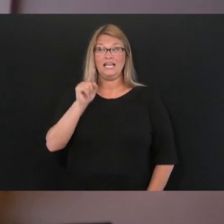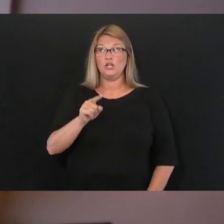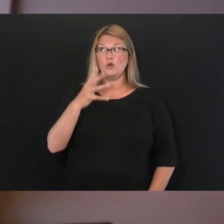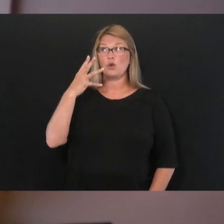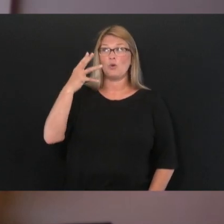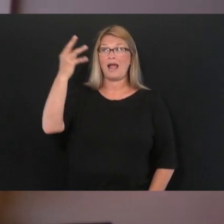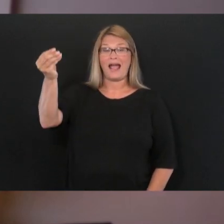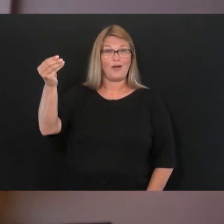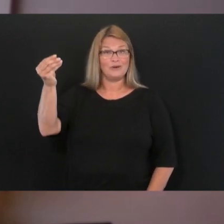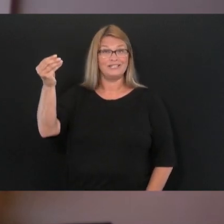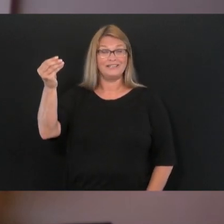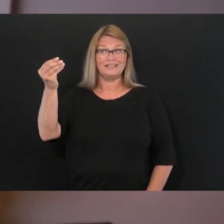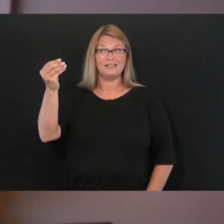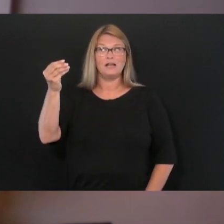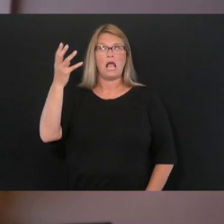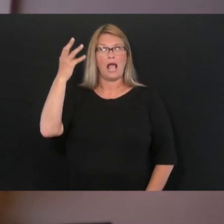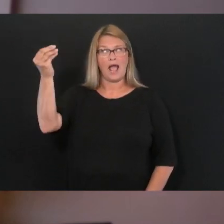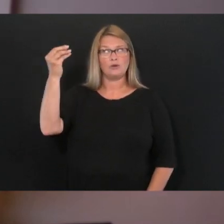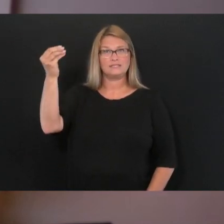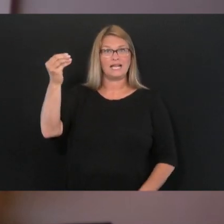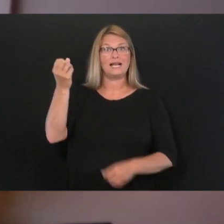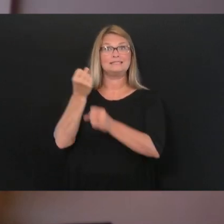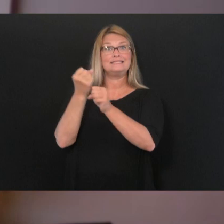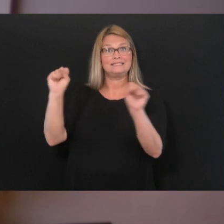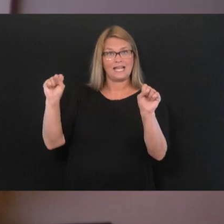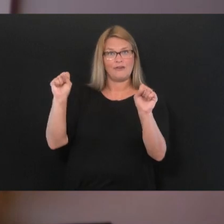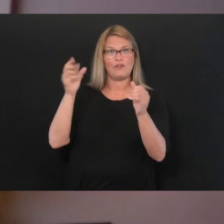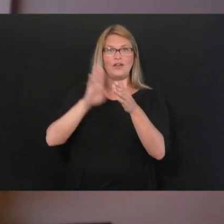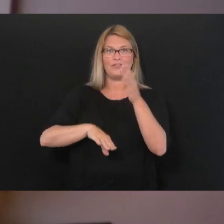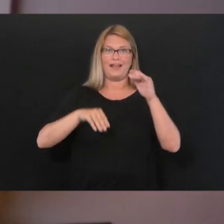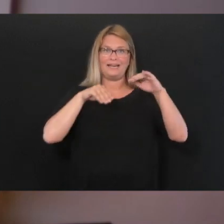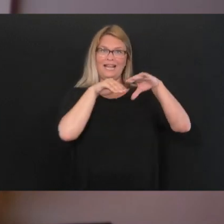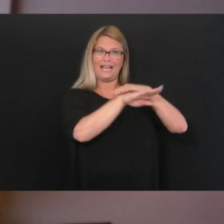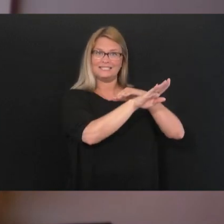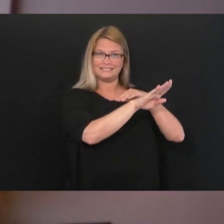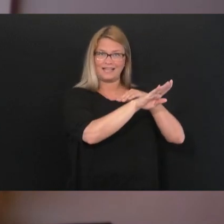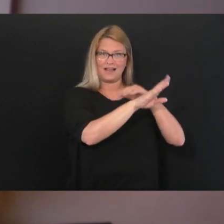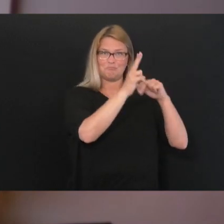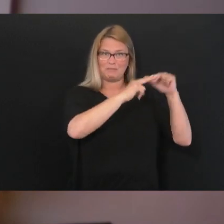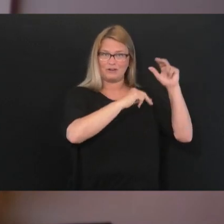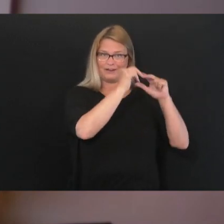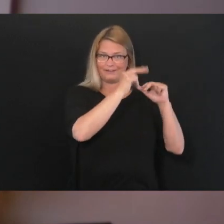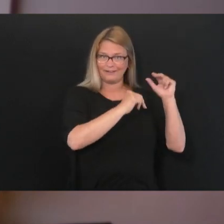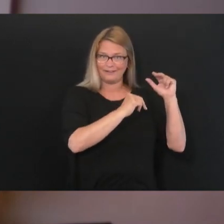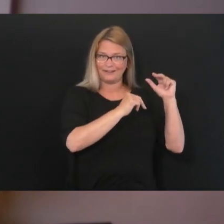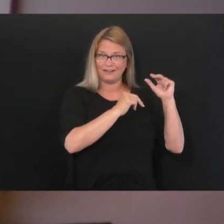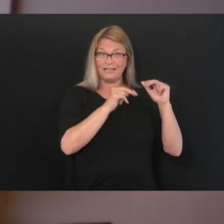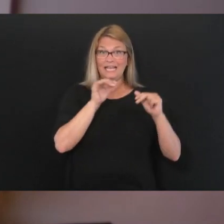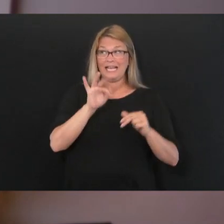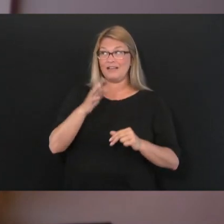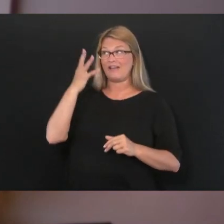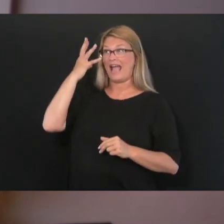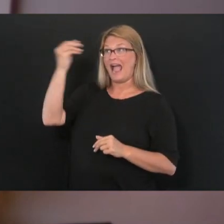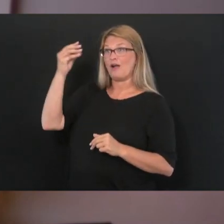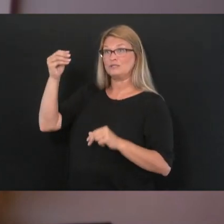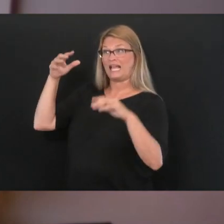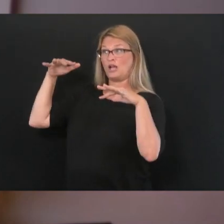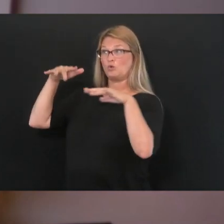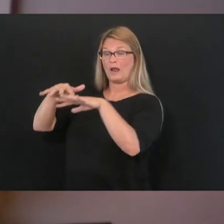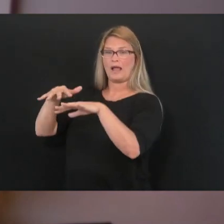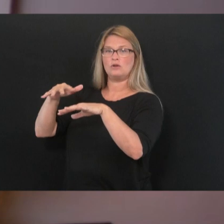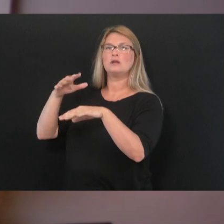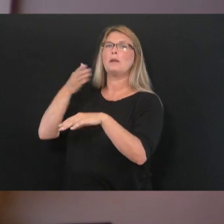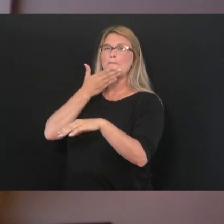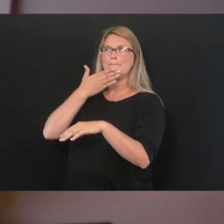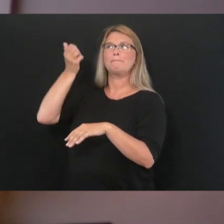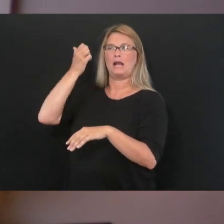We know that being outside is safer in many ways than being inside. So if you're going out in crowds, then being outside is good.